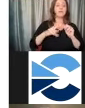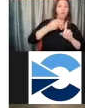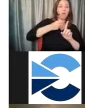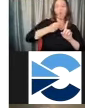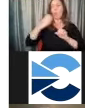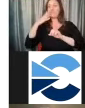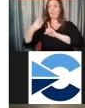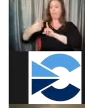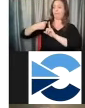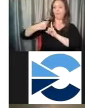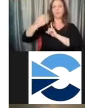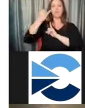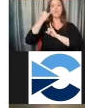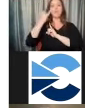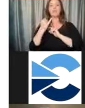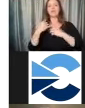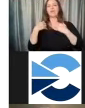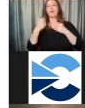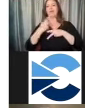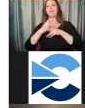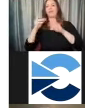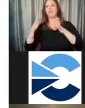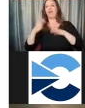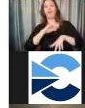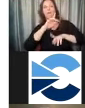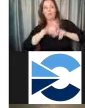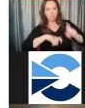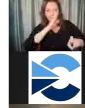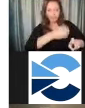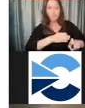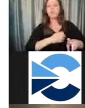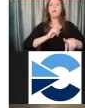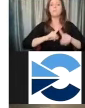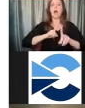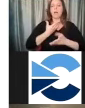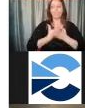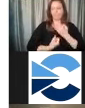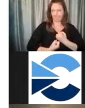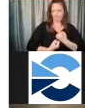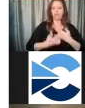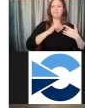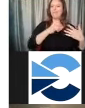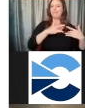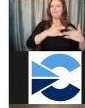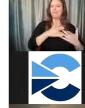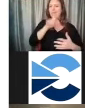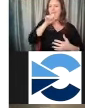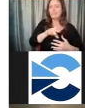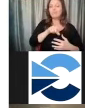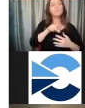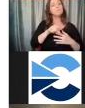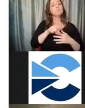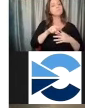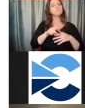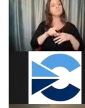questioned by a healthcare provider. However, in spite of this willingness to report, as I mentioned, the literature indicates